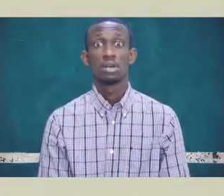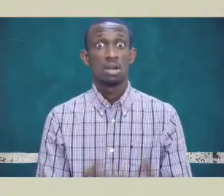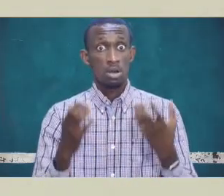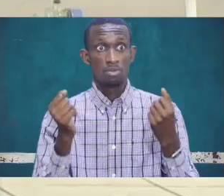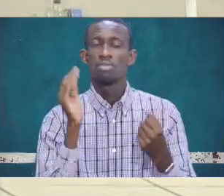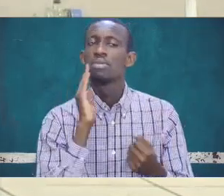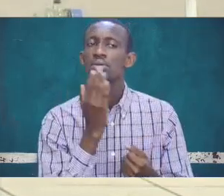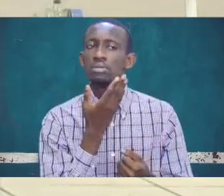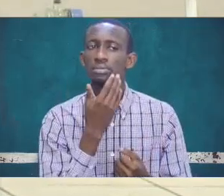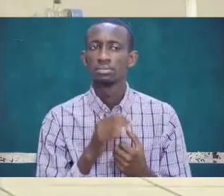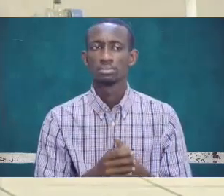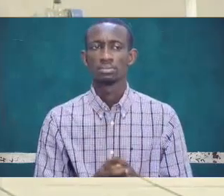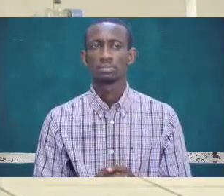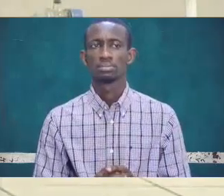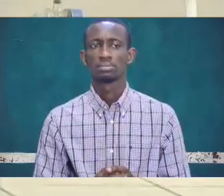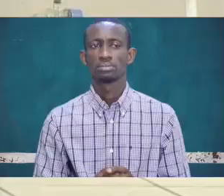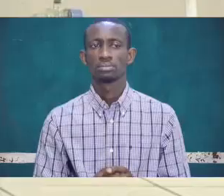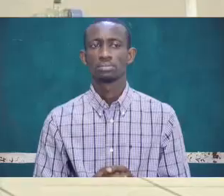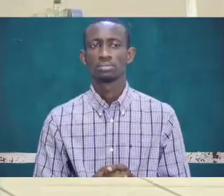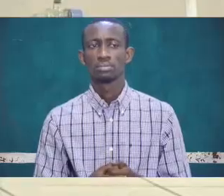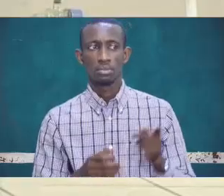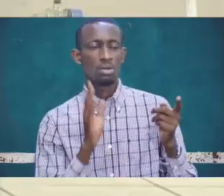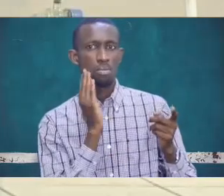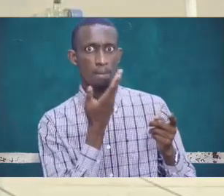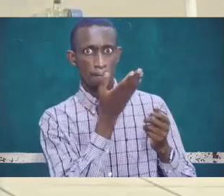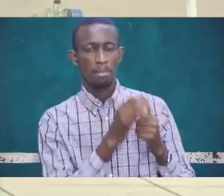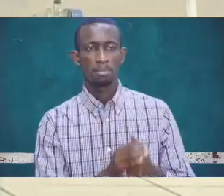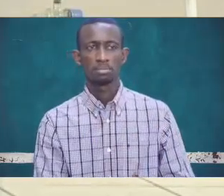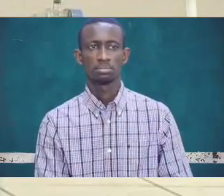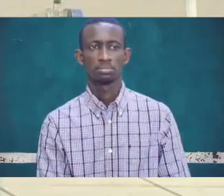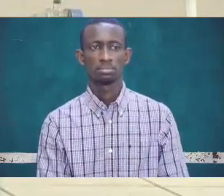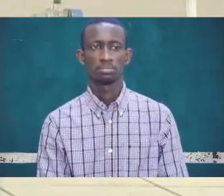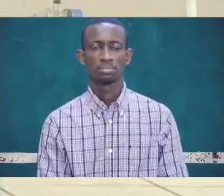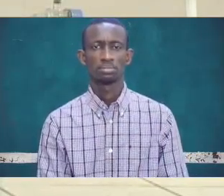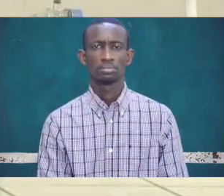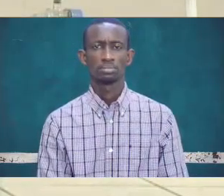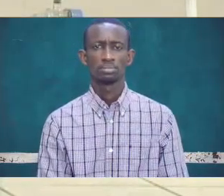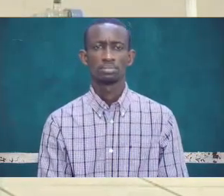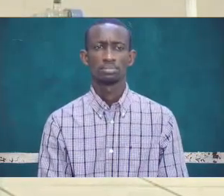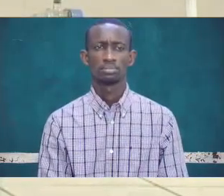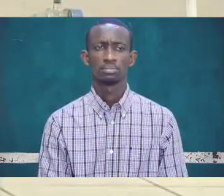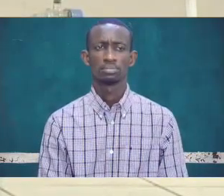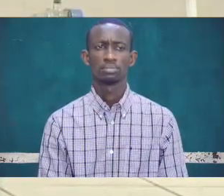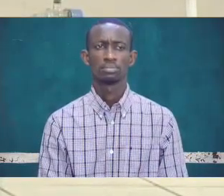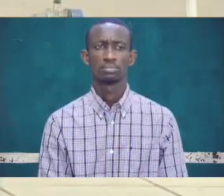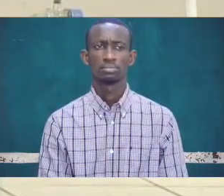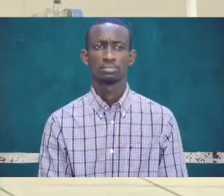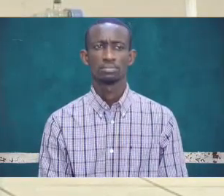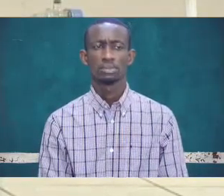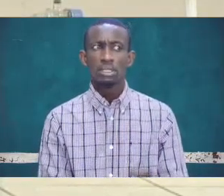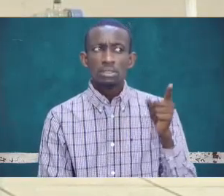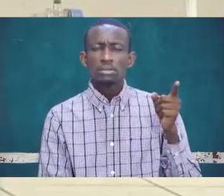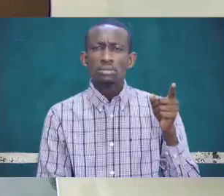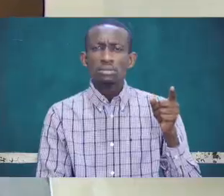water. This is, oh, I've poured some oil in here accidentally. So you have, this is sand.